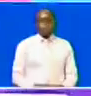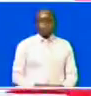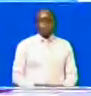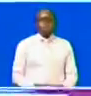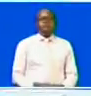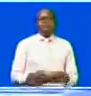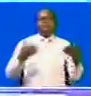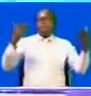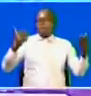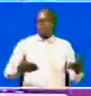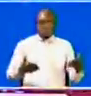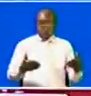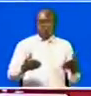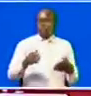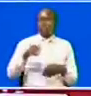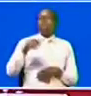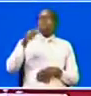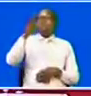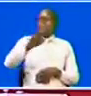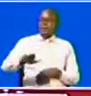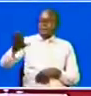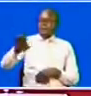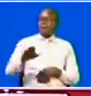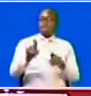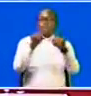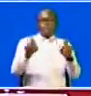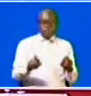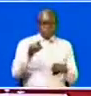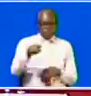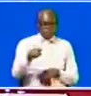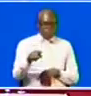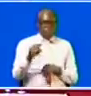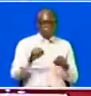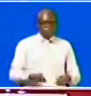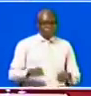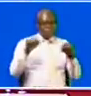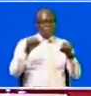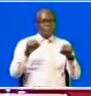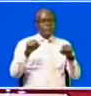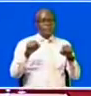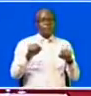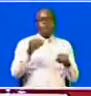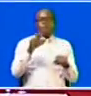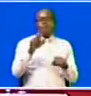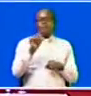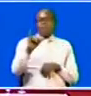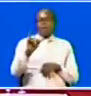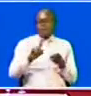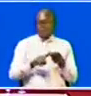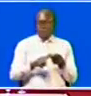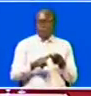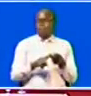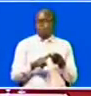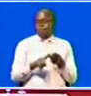was introduced into the ongoing parliamentary probe on contraband sugar when chairman of Rye Group and West Kenya Sugar Company, Janswant